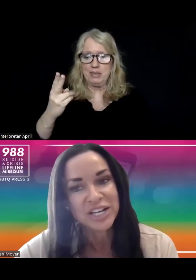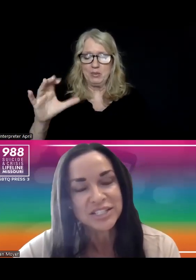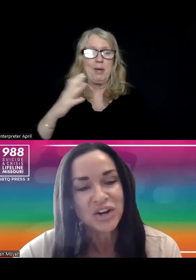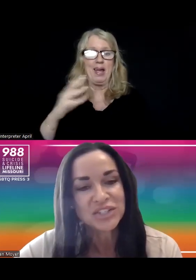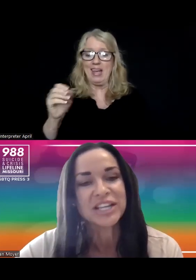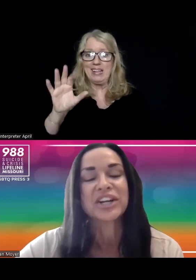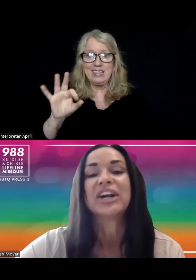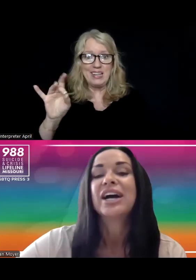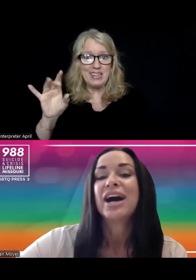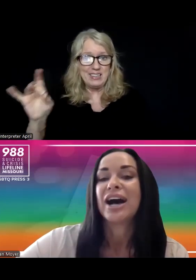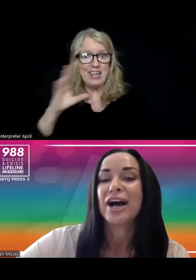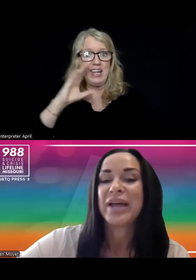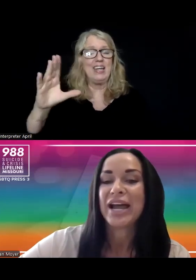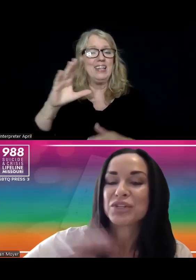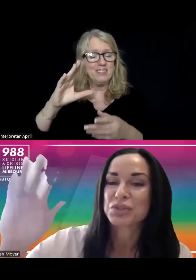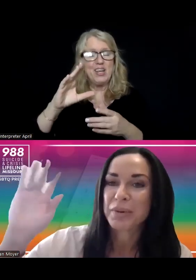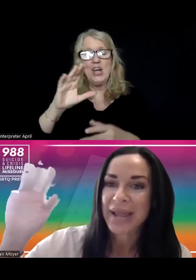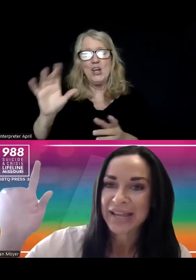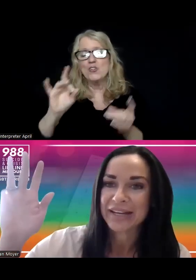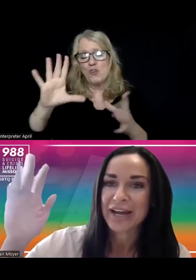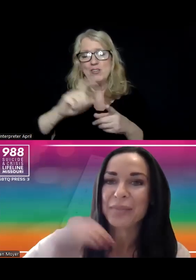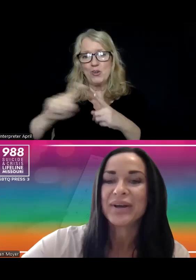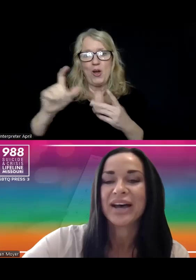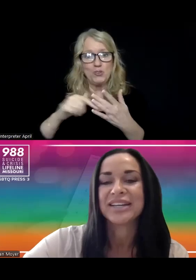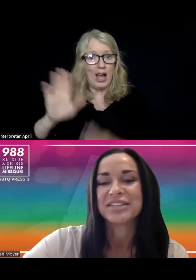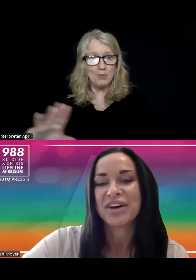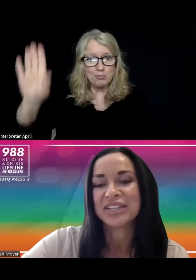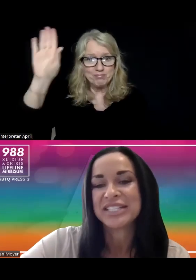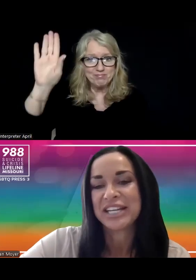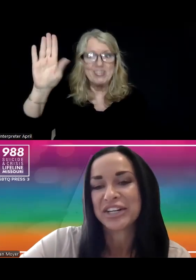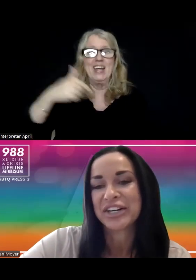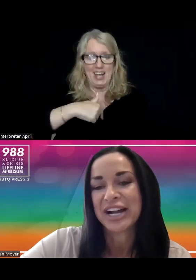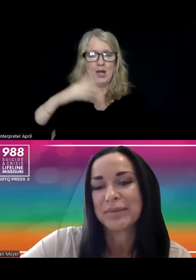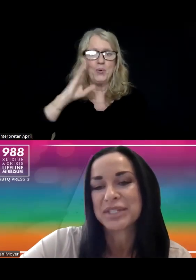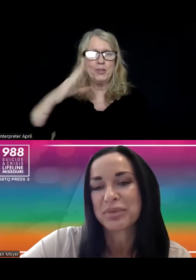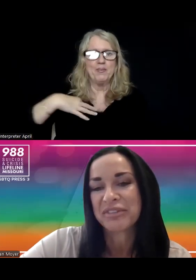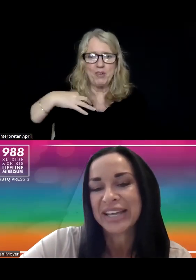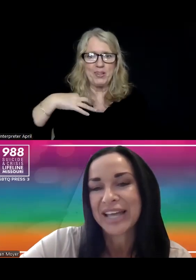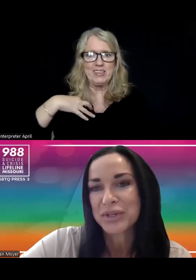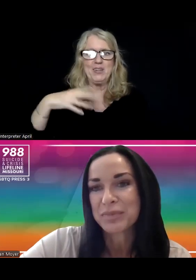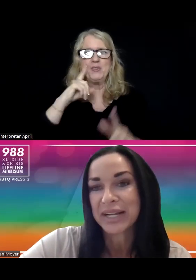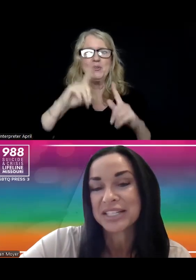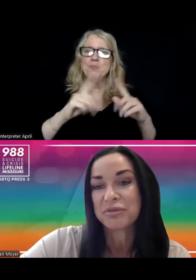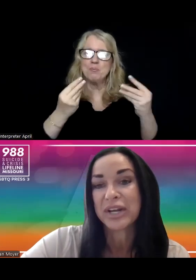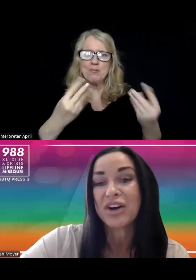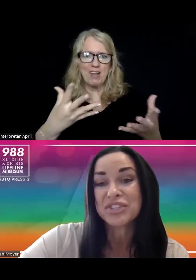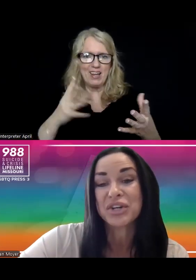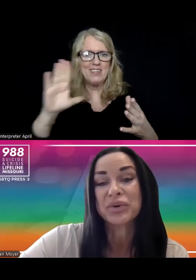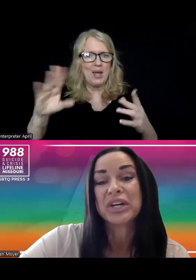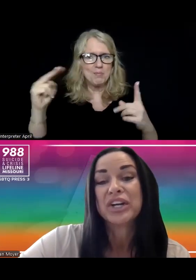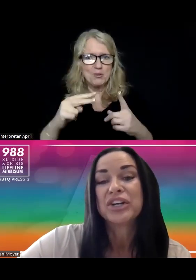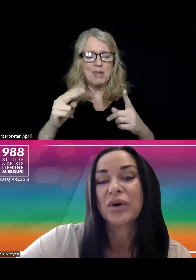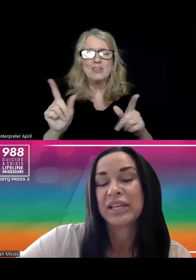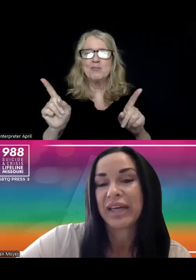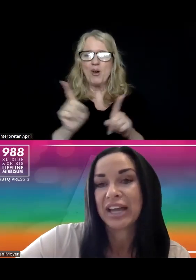988 Crisis Call Center. And I will just put my hand up to volunteer to provide that perspective, but